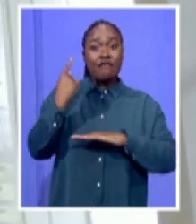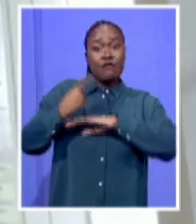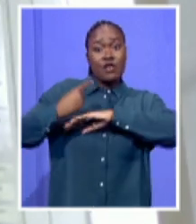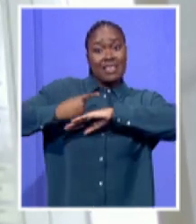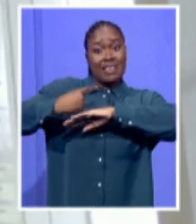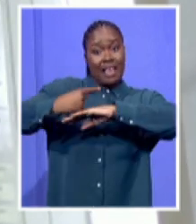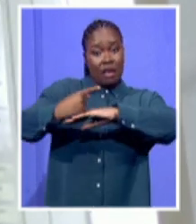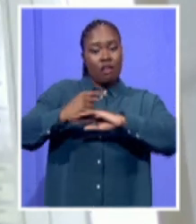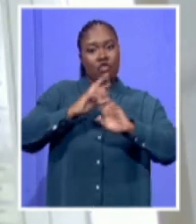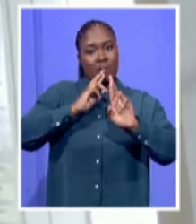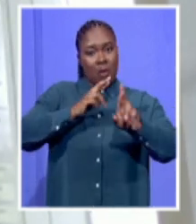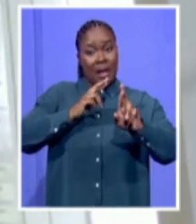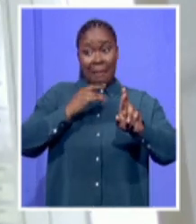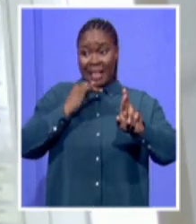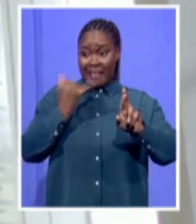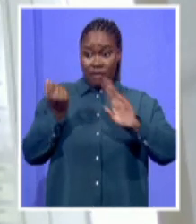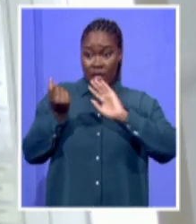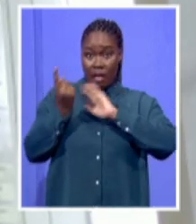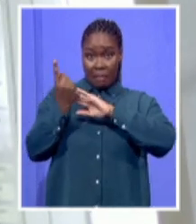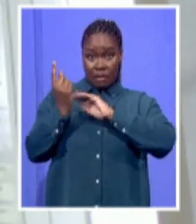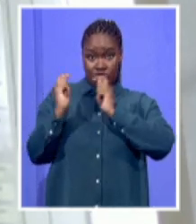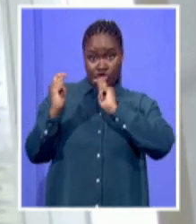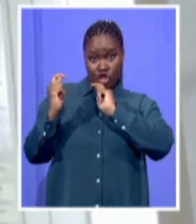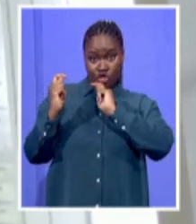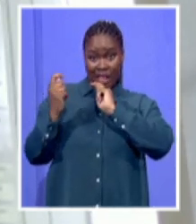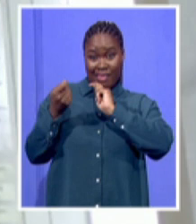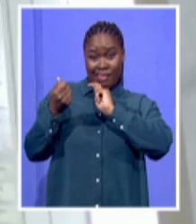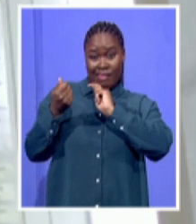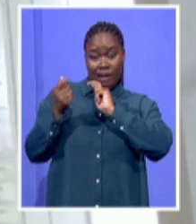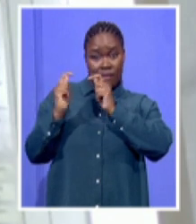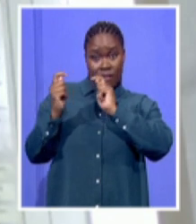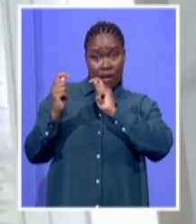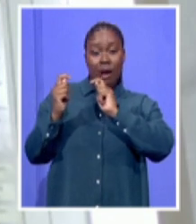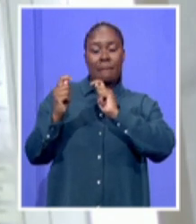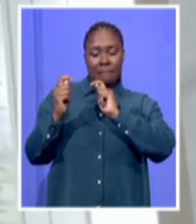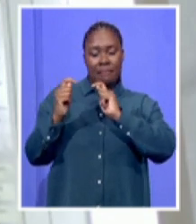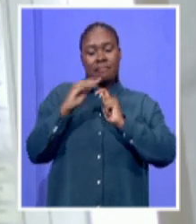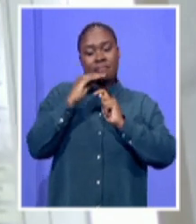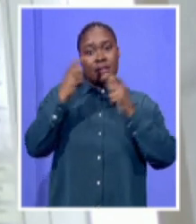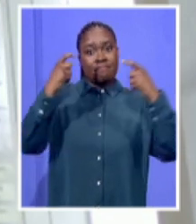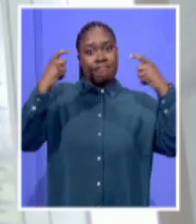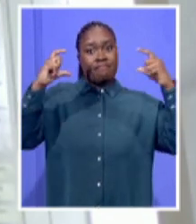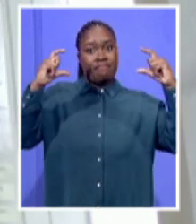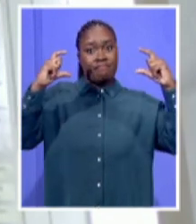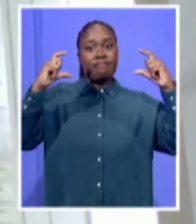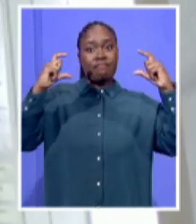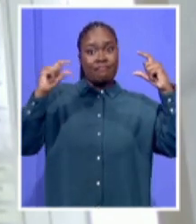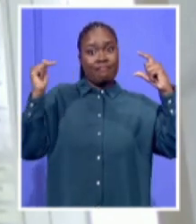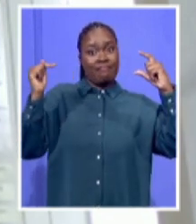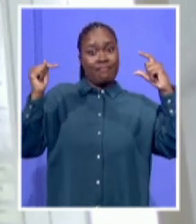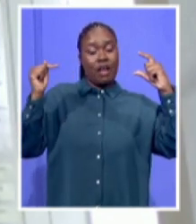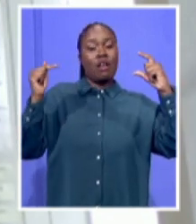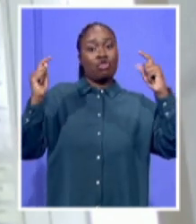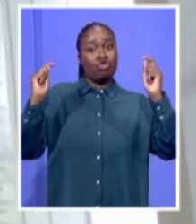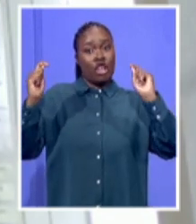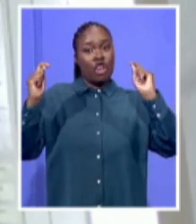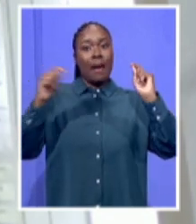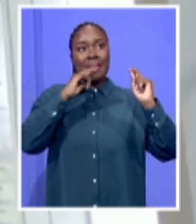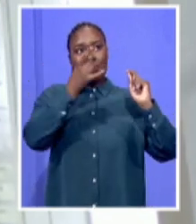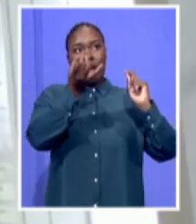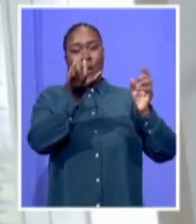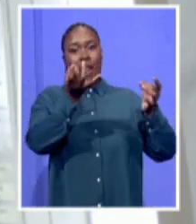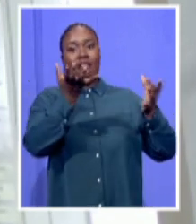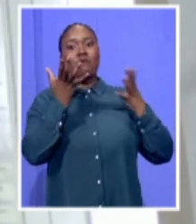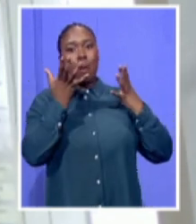anything looks like it's changing and it may be something we should specifically be paying attention to, they bring that to